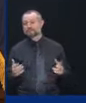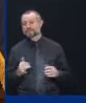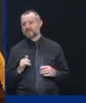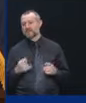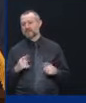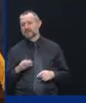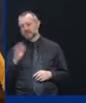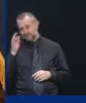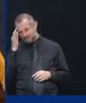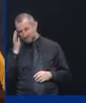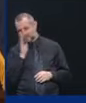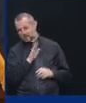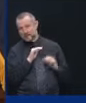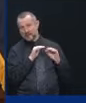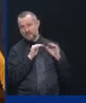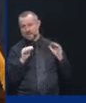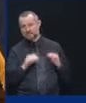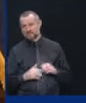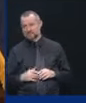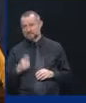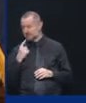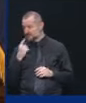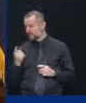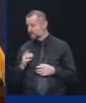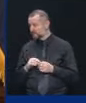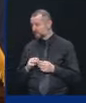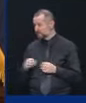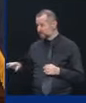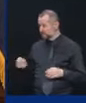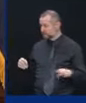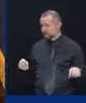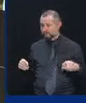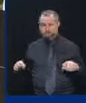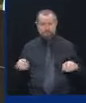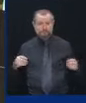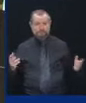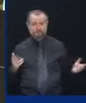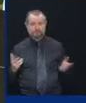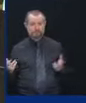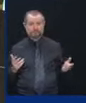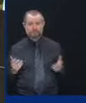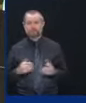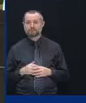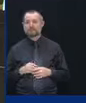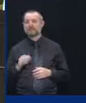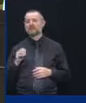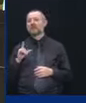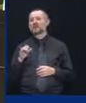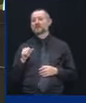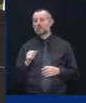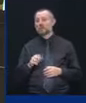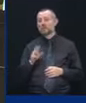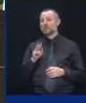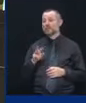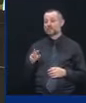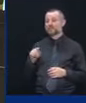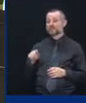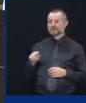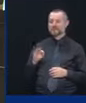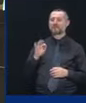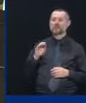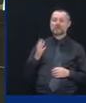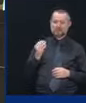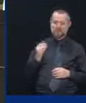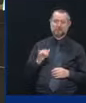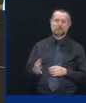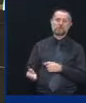level. Melissa, Larry, does anyone know about when the appointments open up? They're going to open up on the 14th, so it'll be that